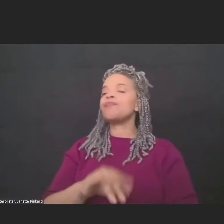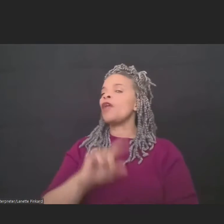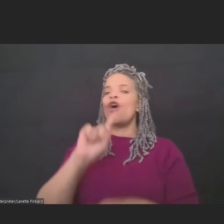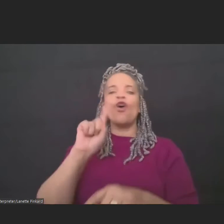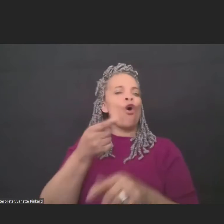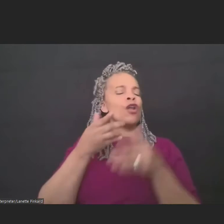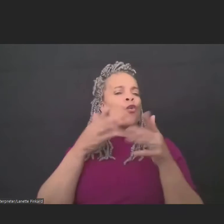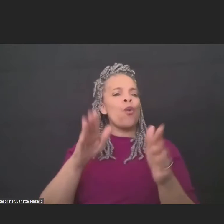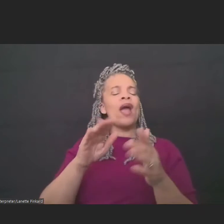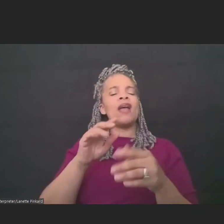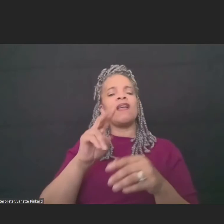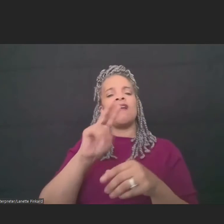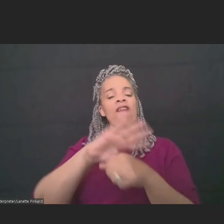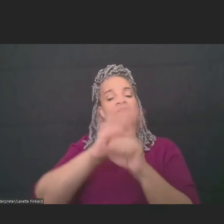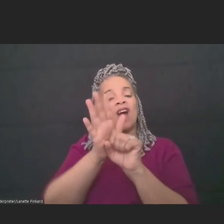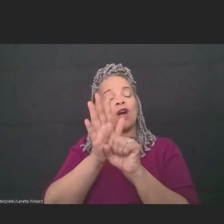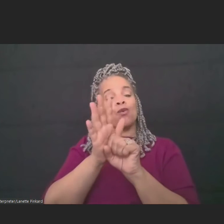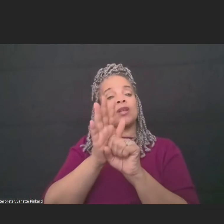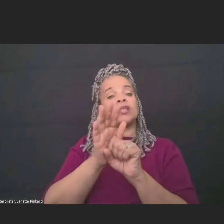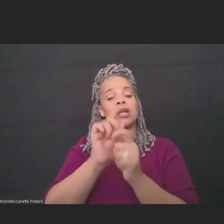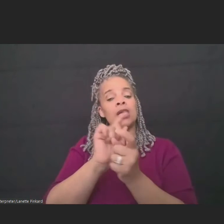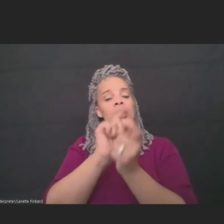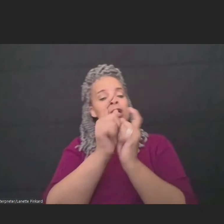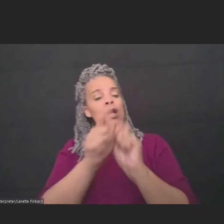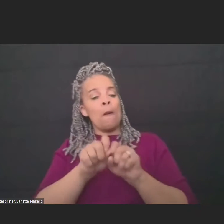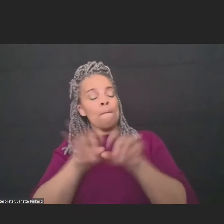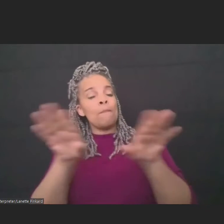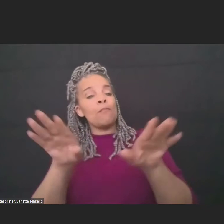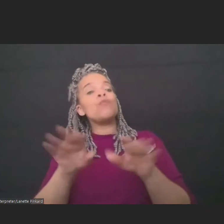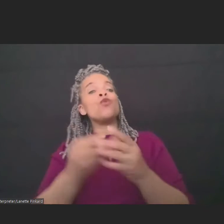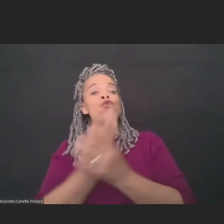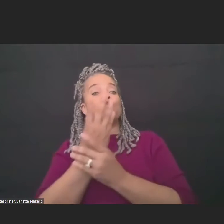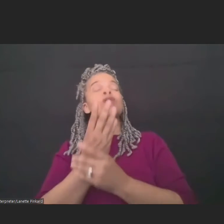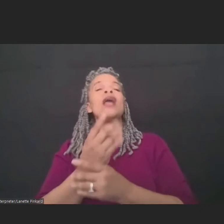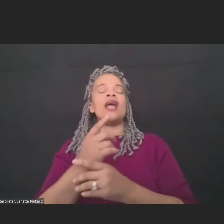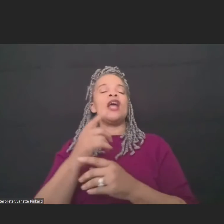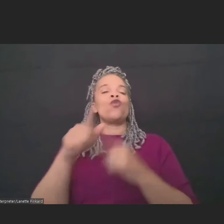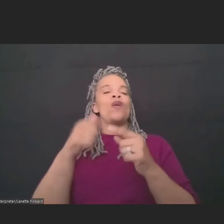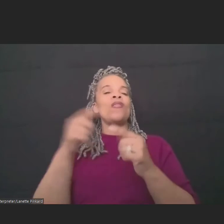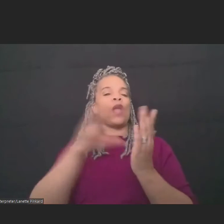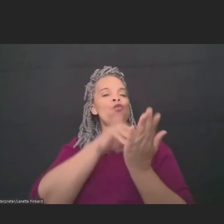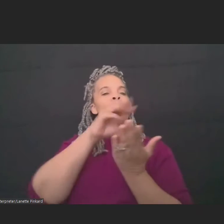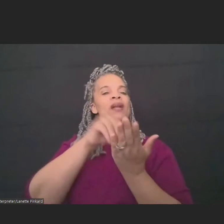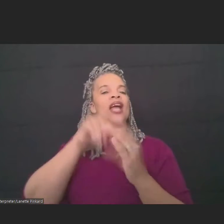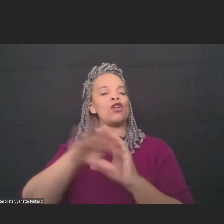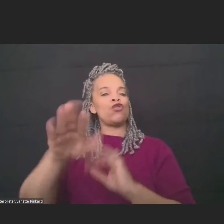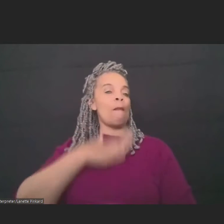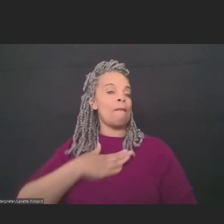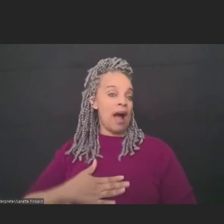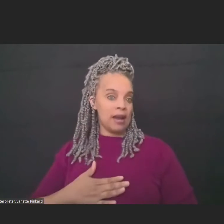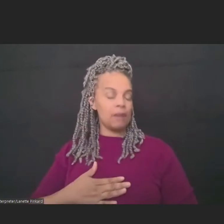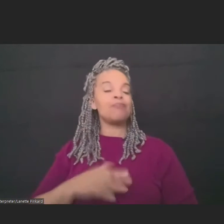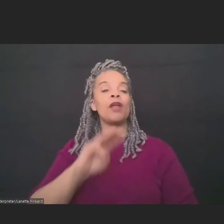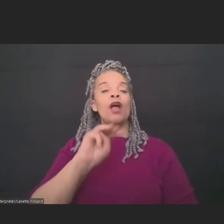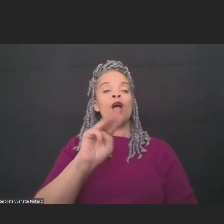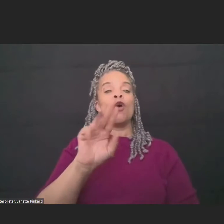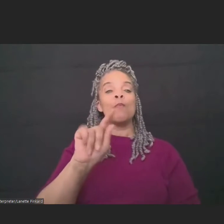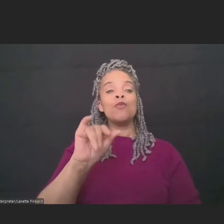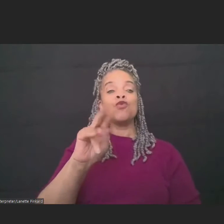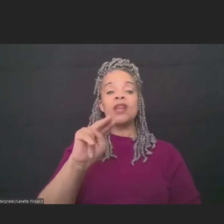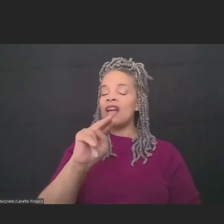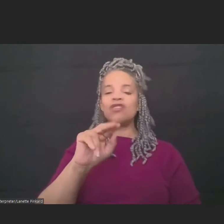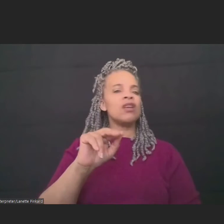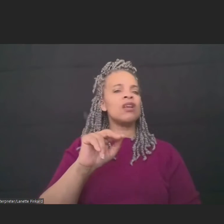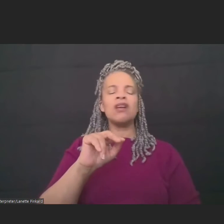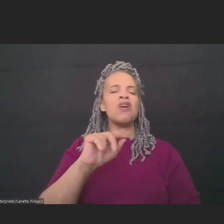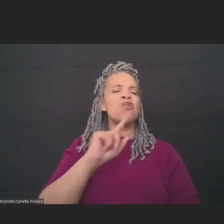they multiply in your body, that's when they mutate. And the mutations that don't amount to anything